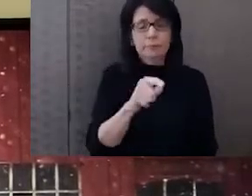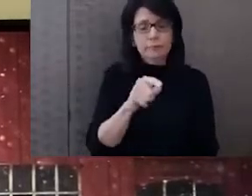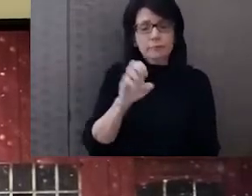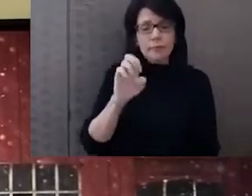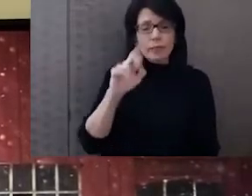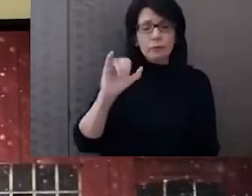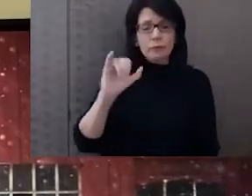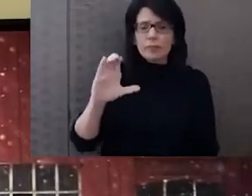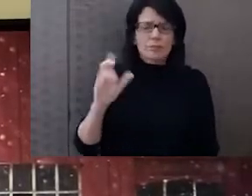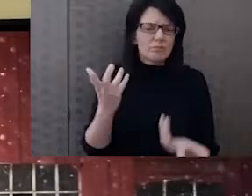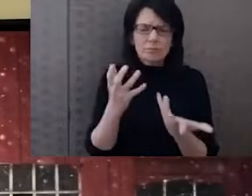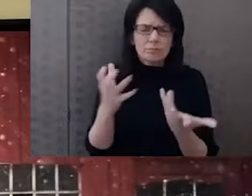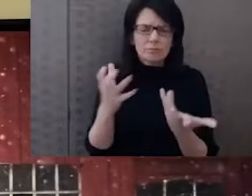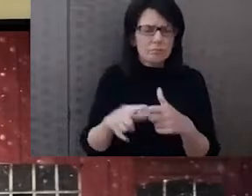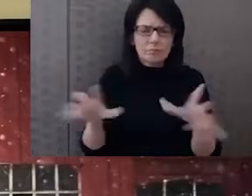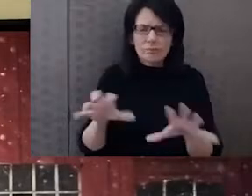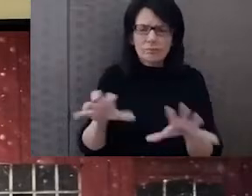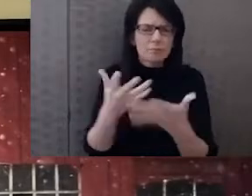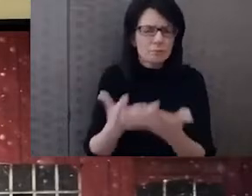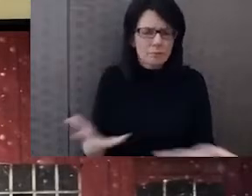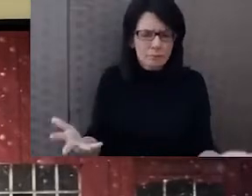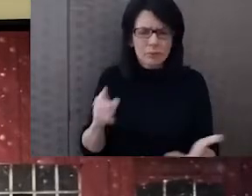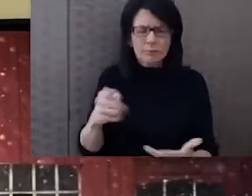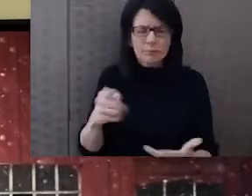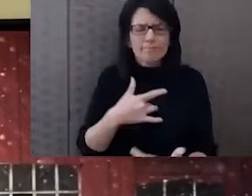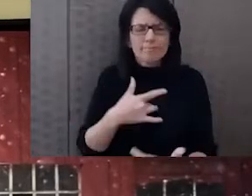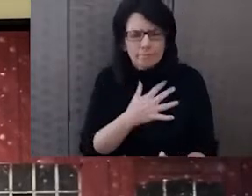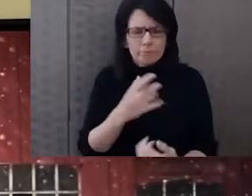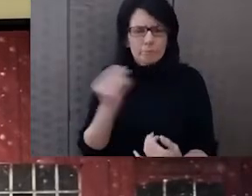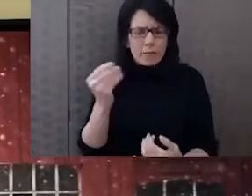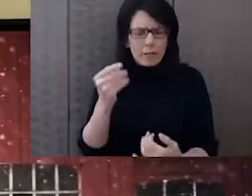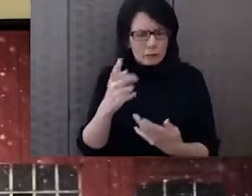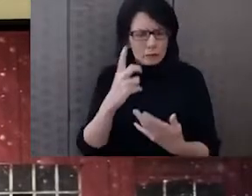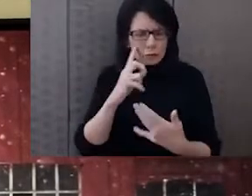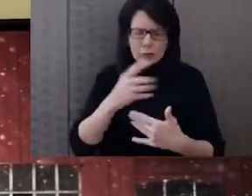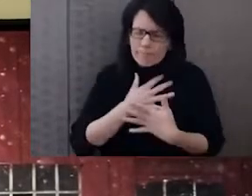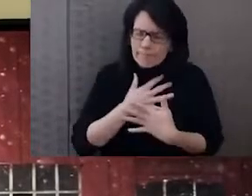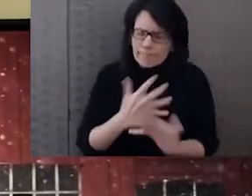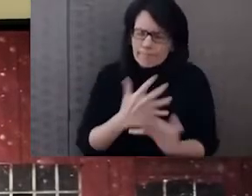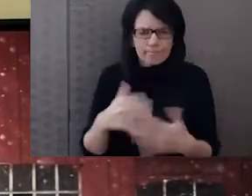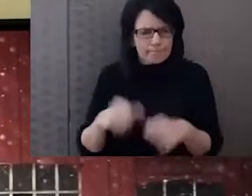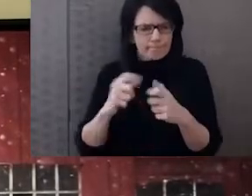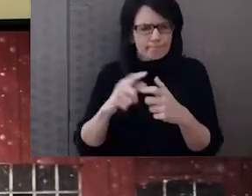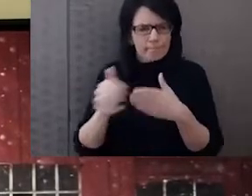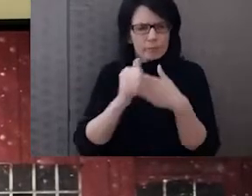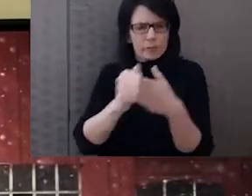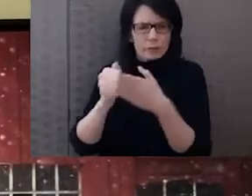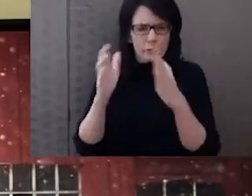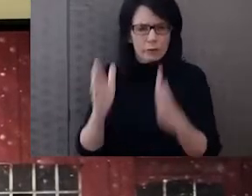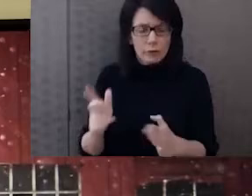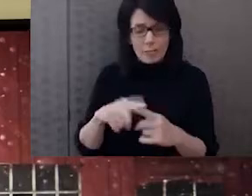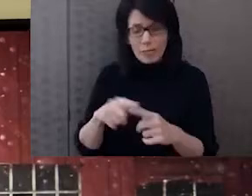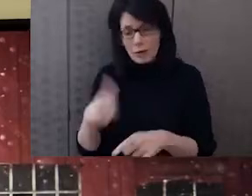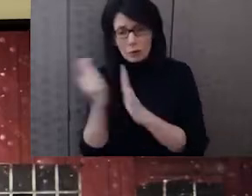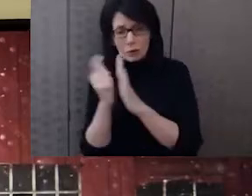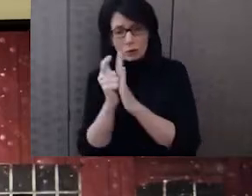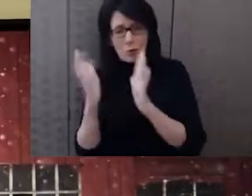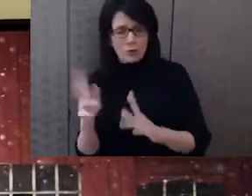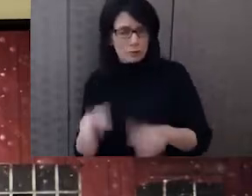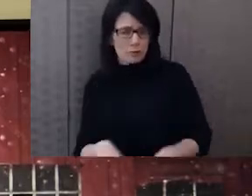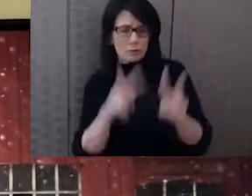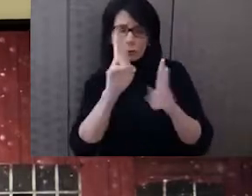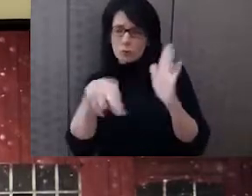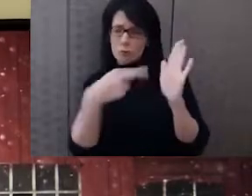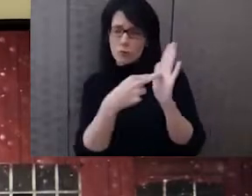truly does it all. He is a compassionate and generous leader and a role model for lawyers hoping to create meaningful